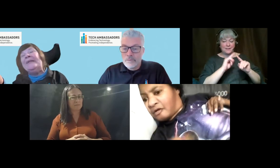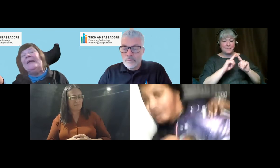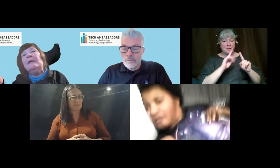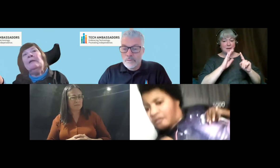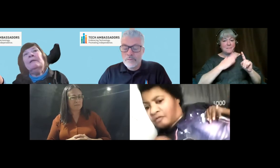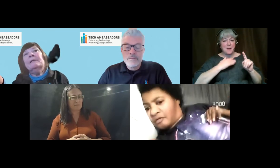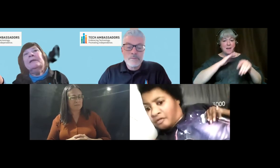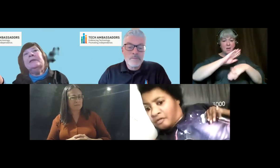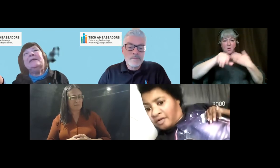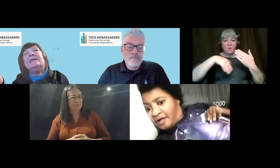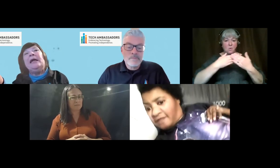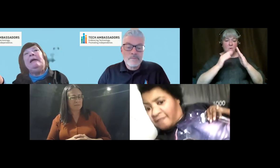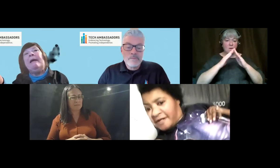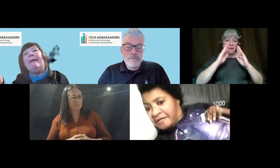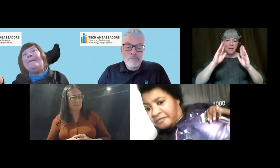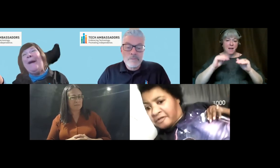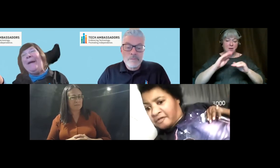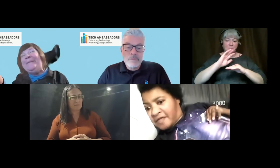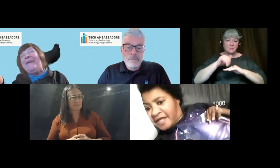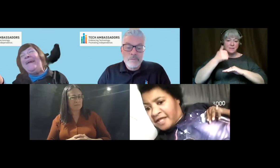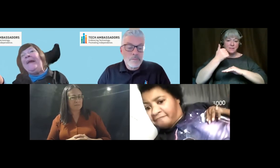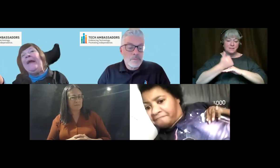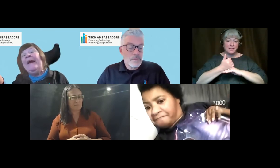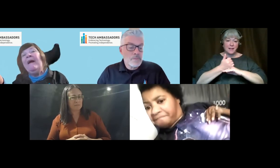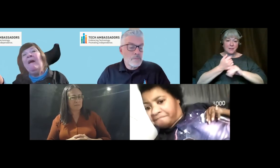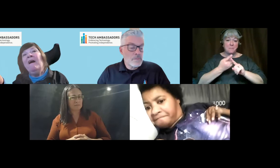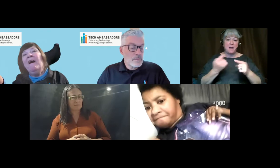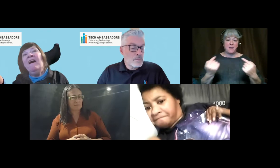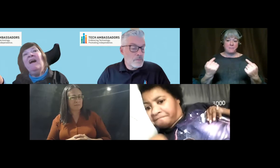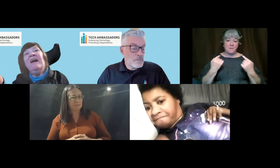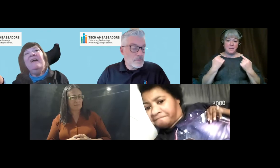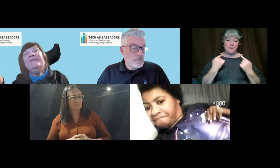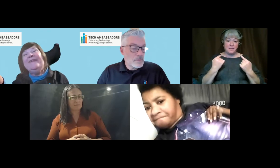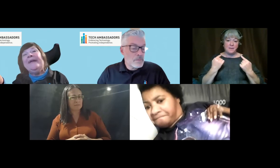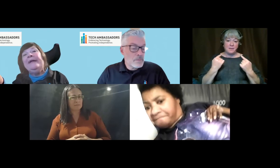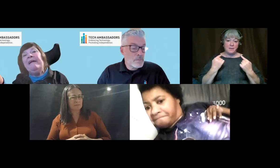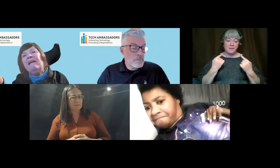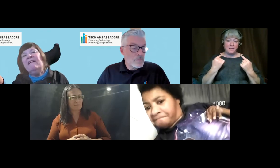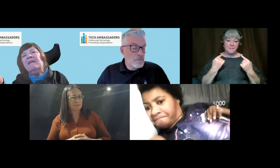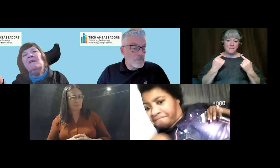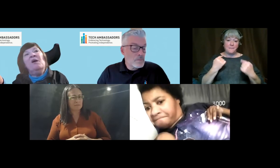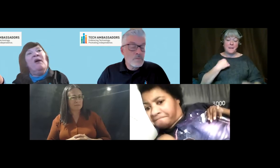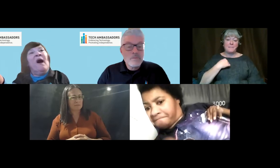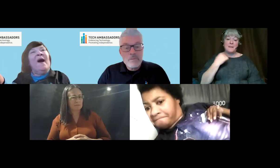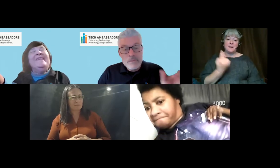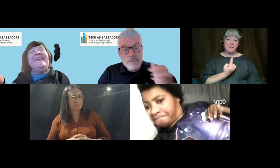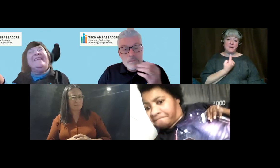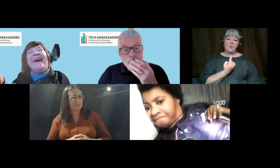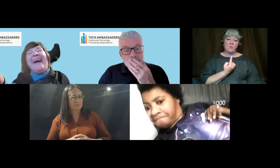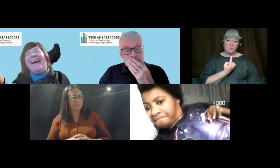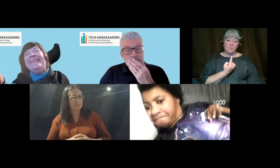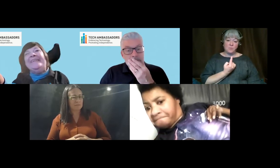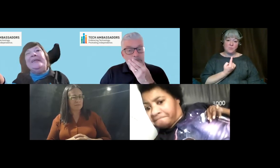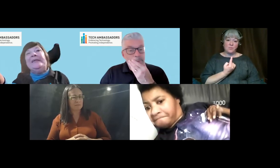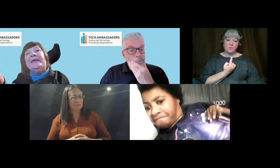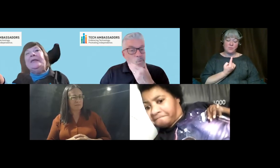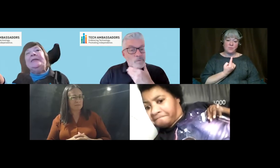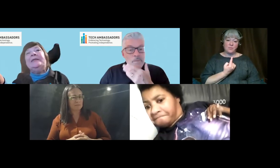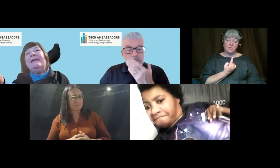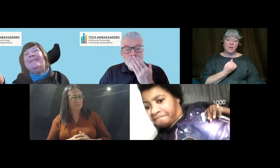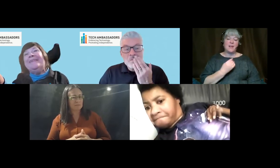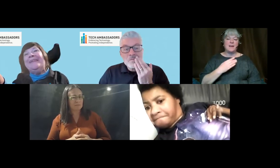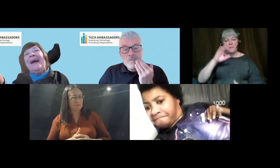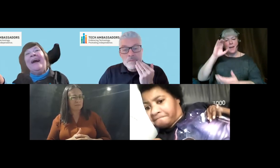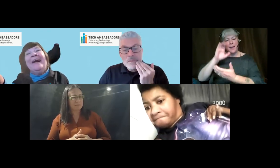house was set up by me and me alone. I mean, my husband